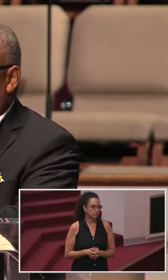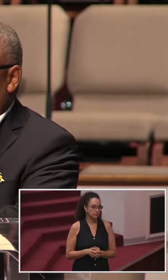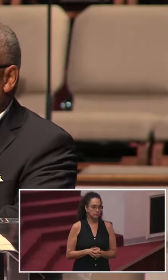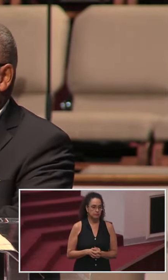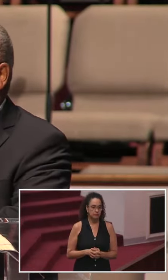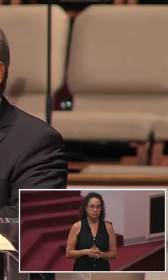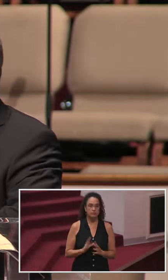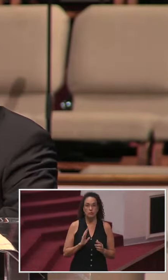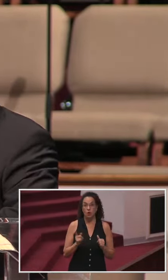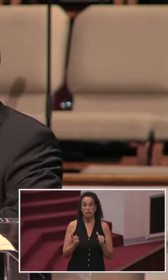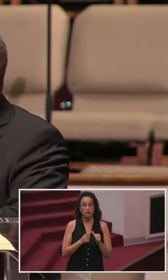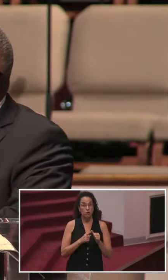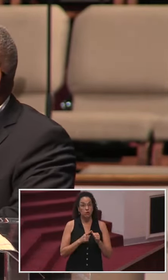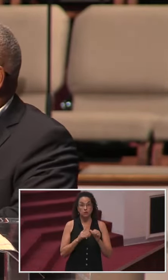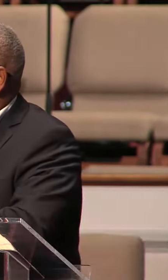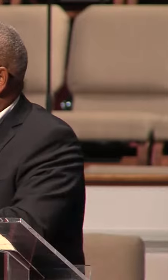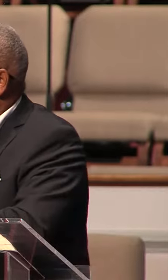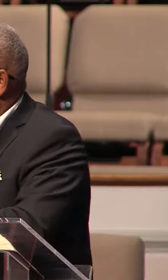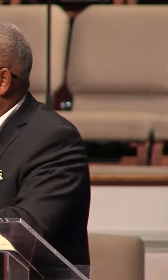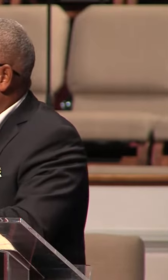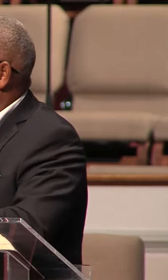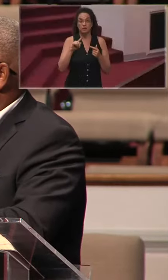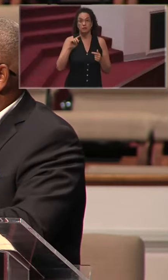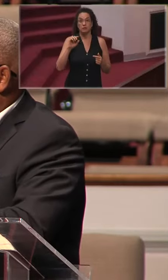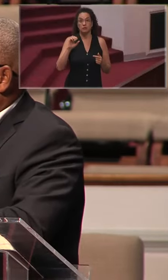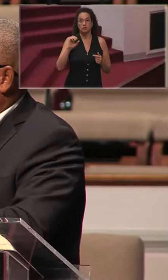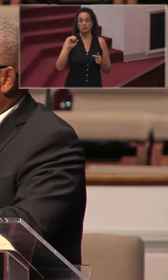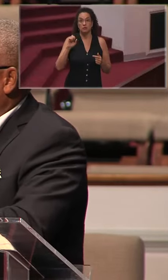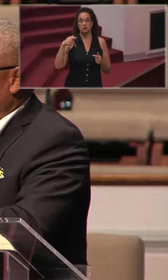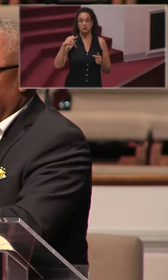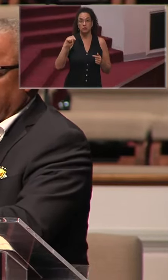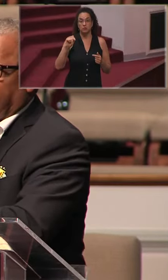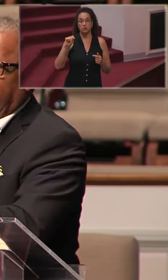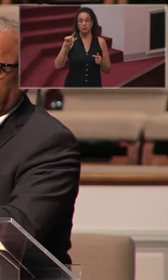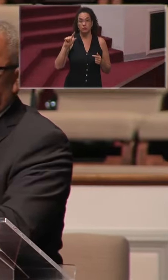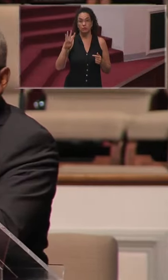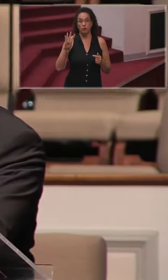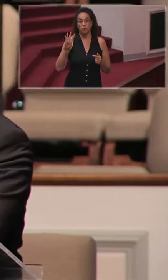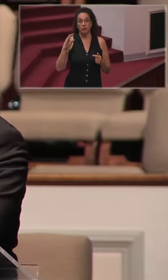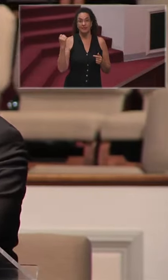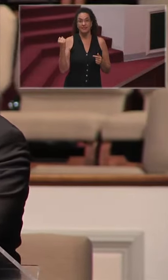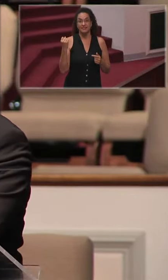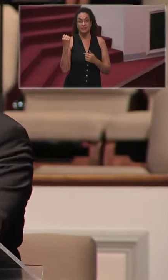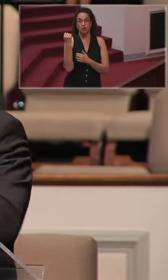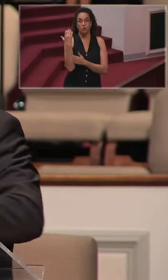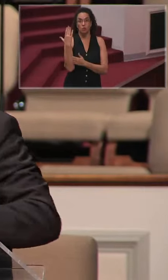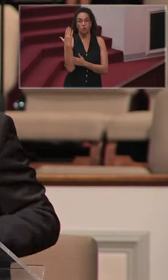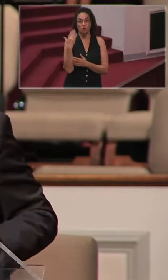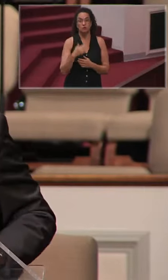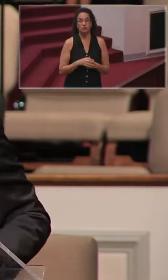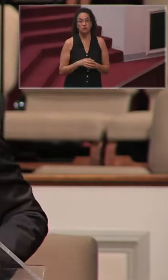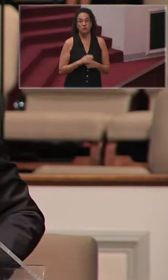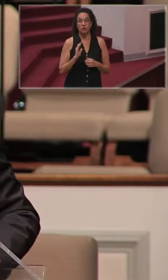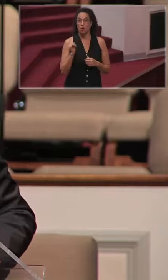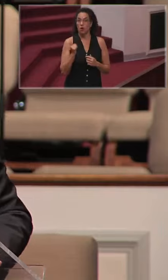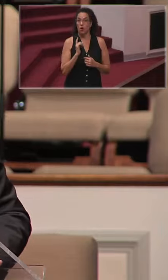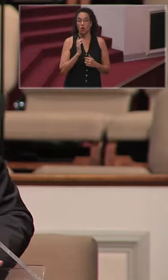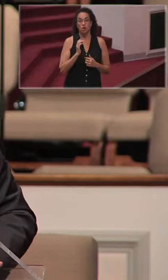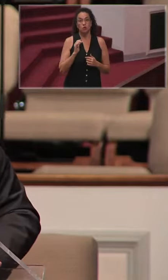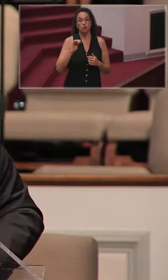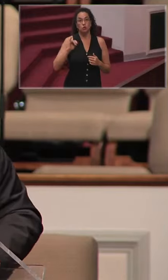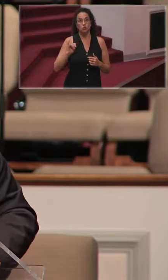Our first meeting is going to be September the 24th. That's a Saturday morning. So all of our junior high school